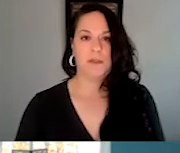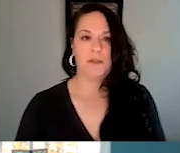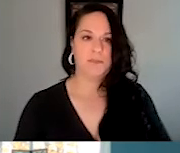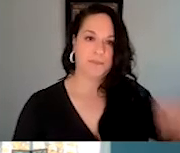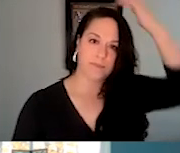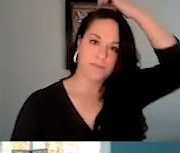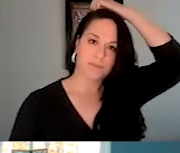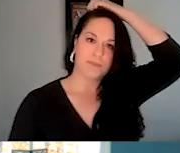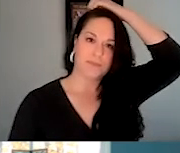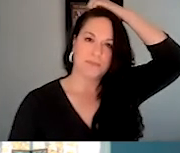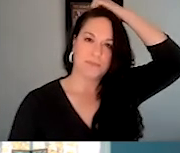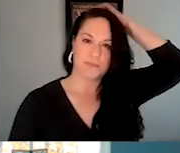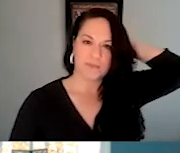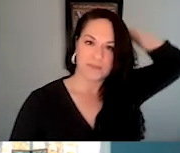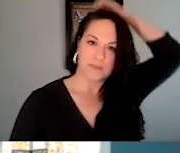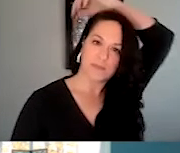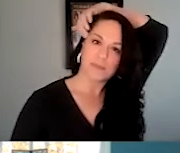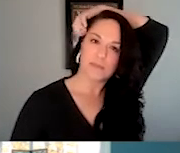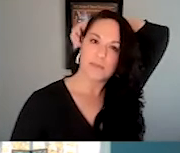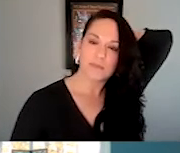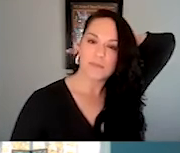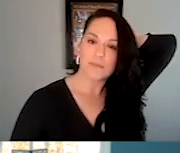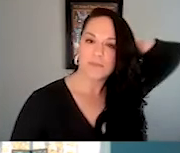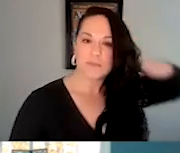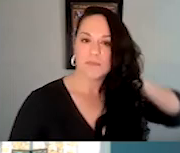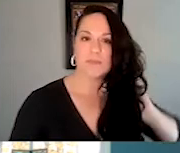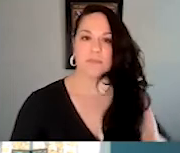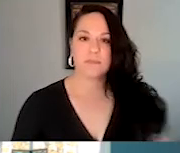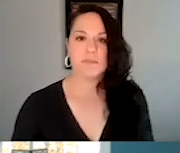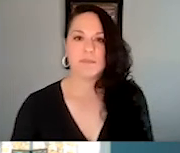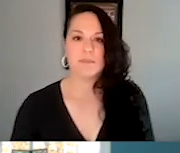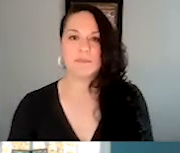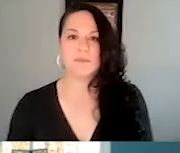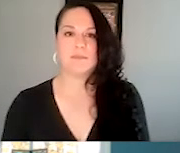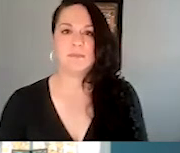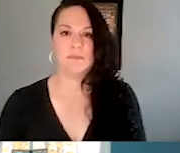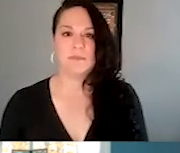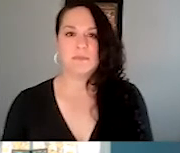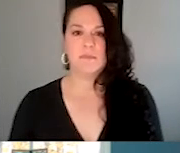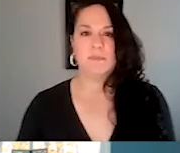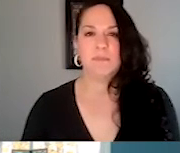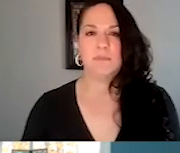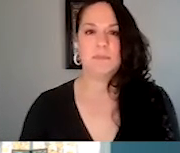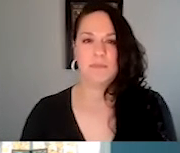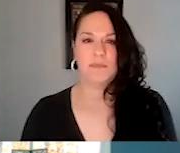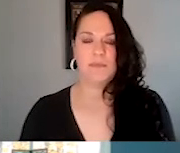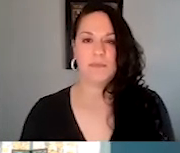scans, with doing photo voice, with getting everyone in the community involved in going and